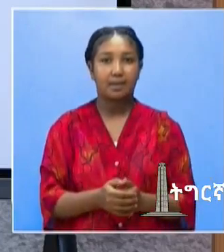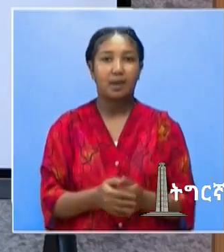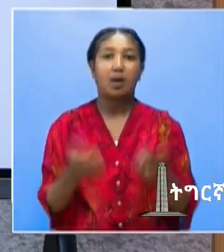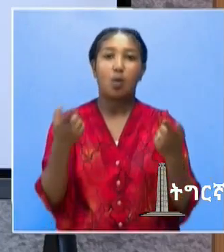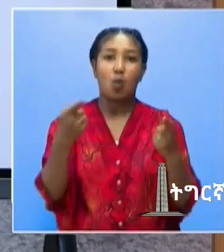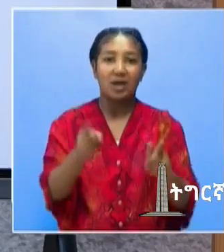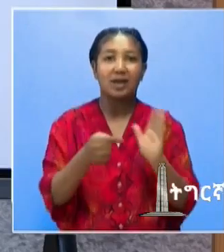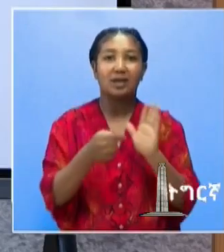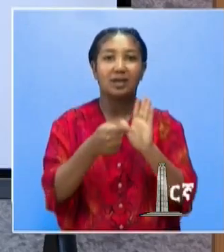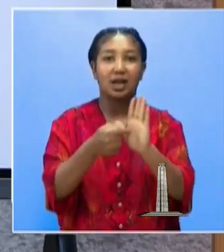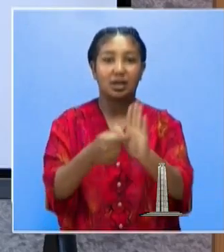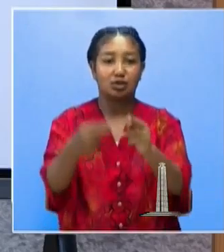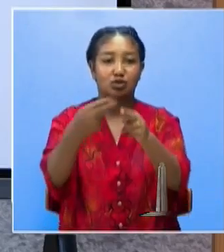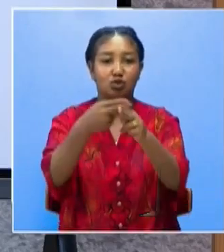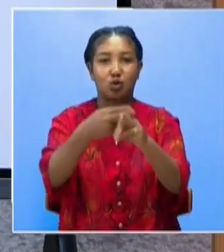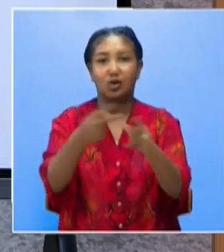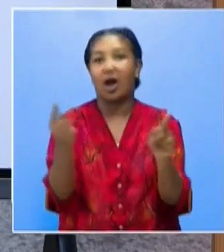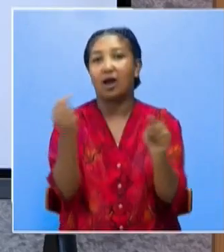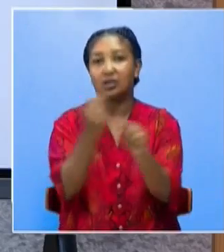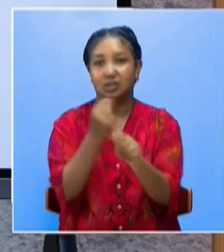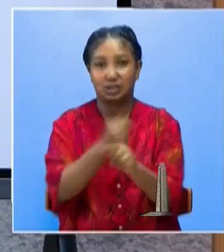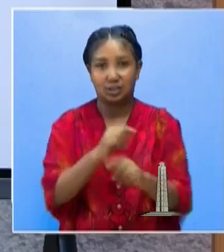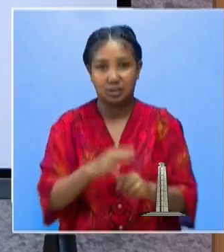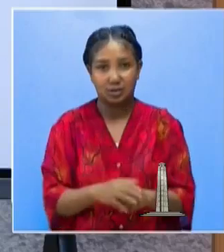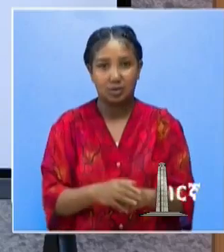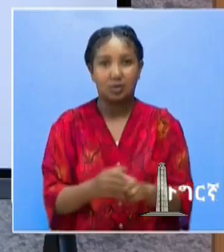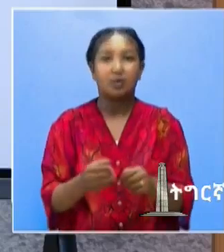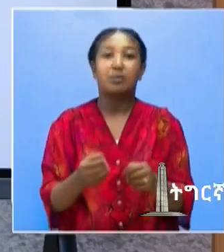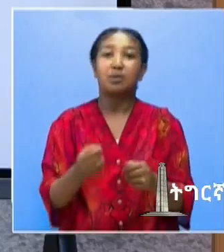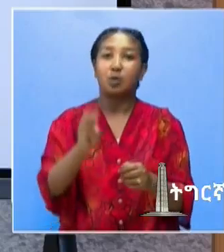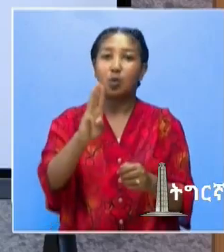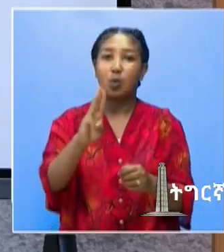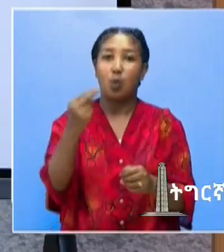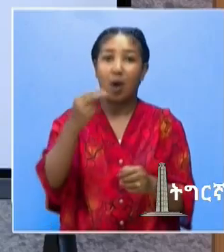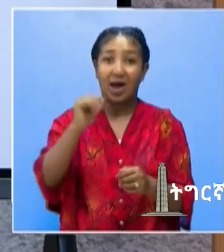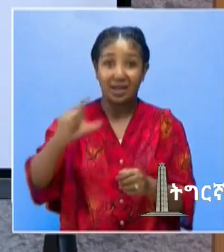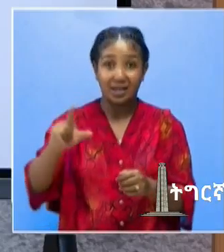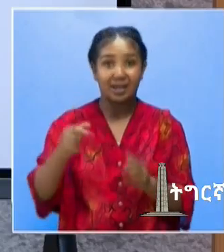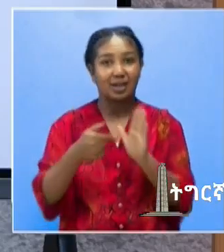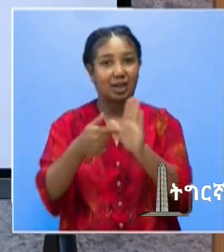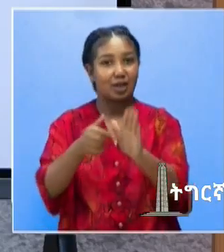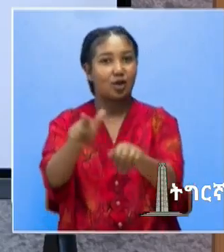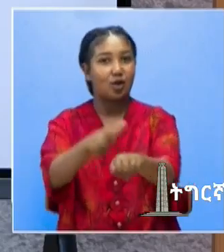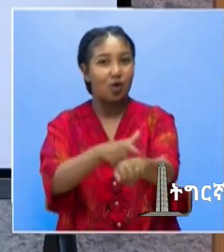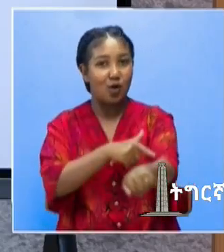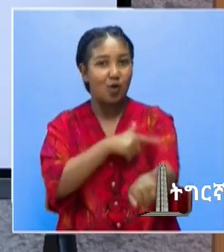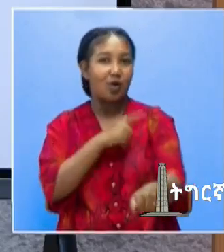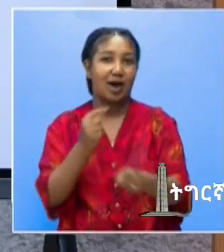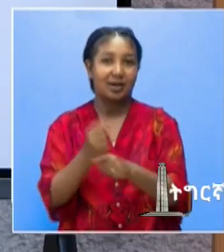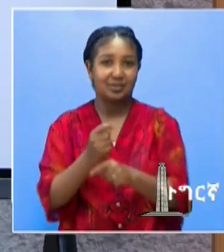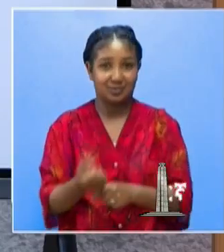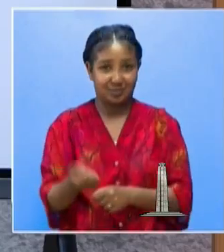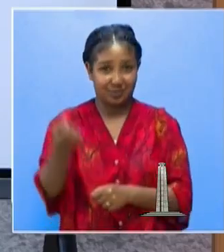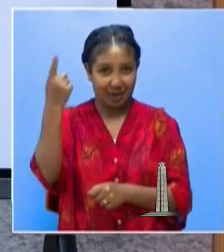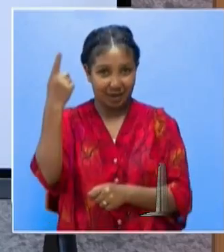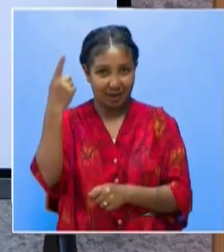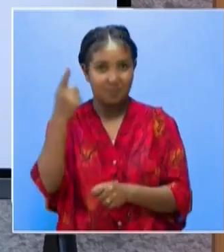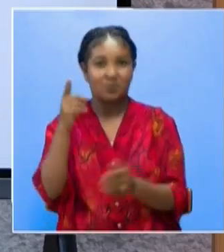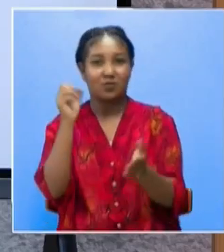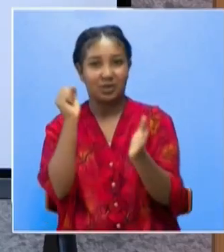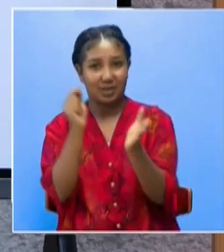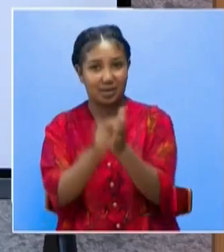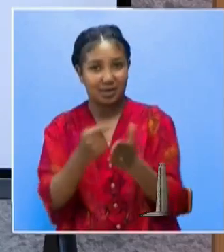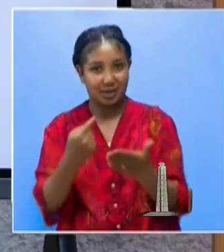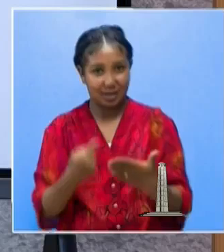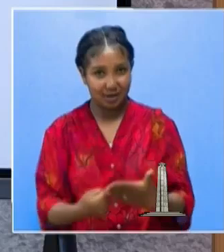when indicates short action, whereas while indicates long action. Okay? For example,